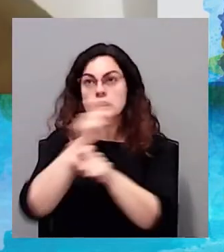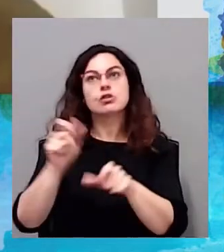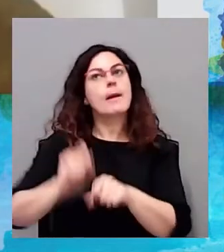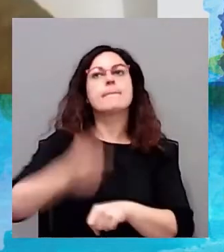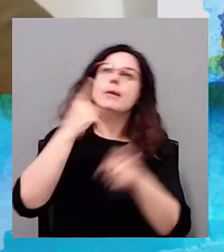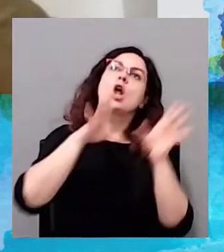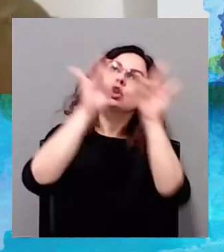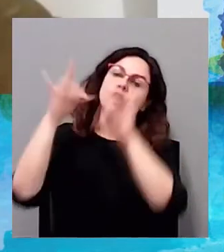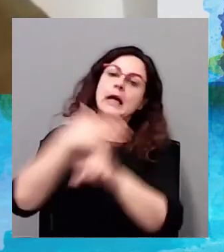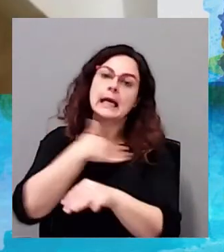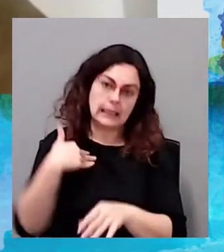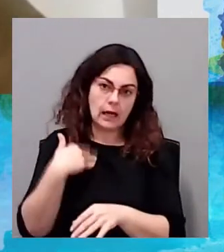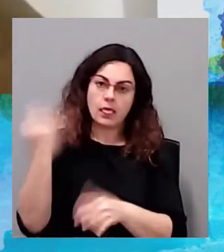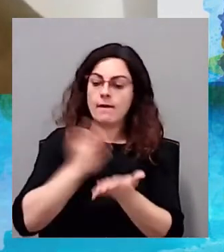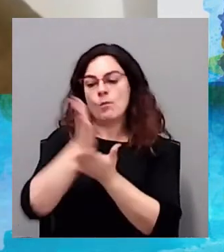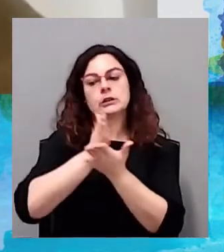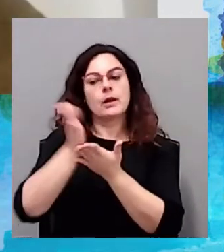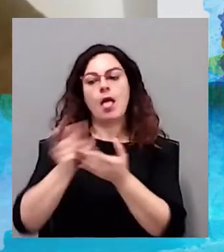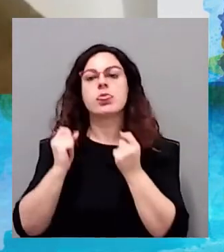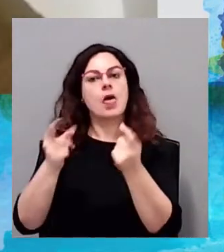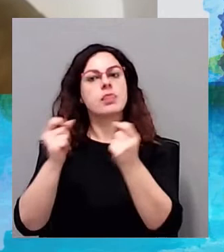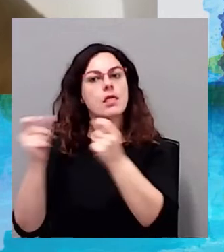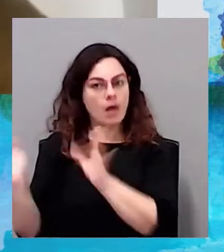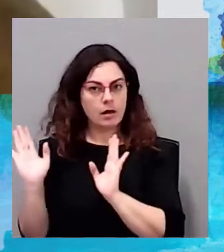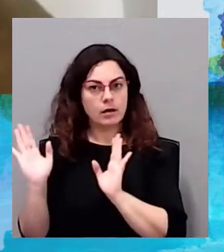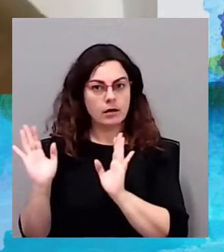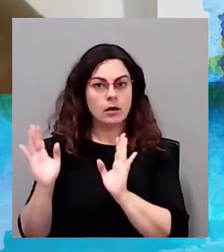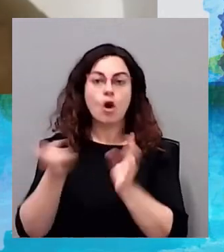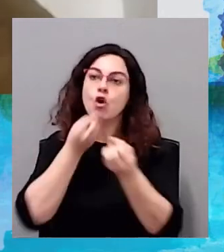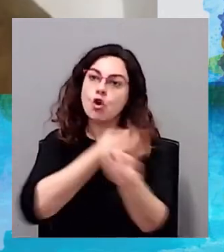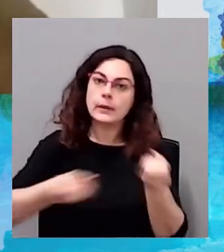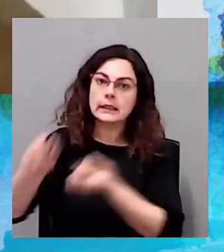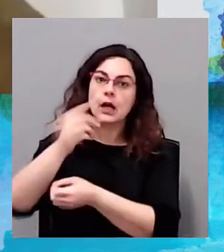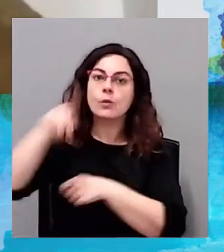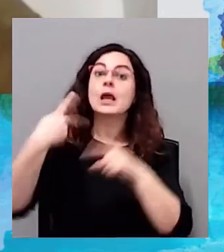explore. We have to be flexible. Then there's comments.